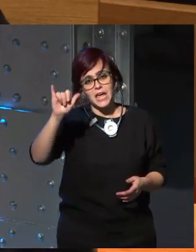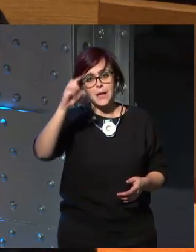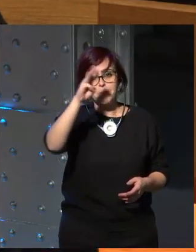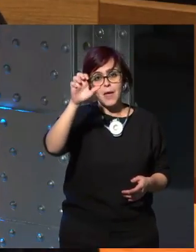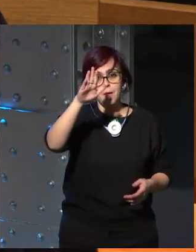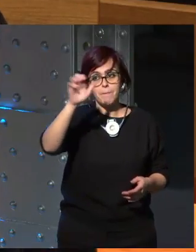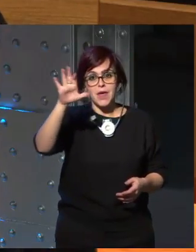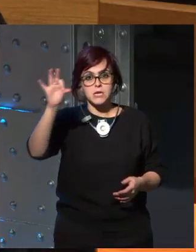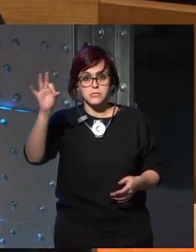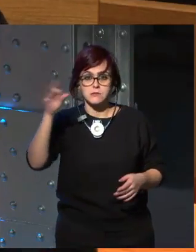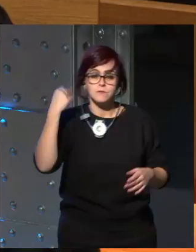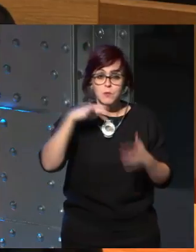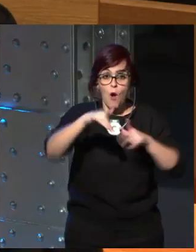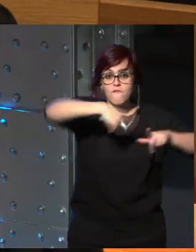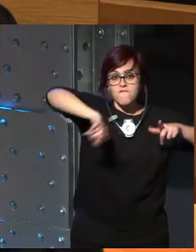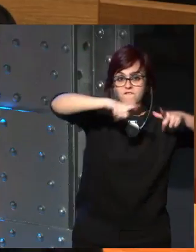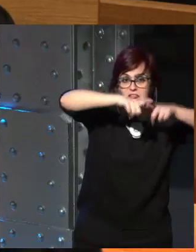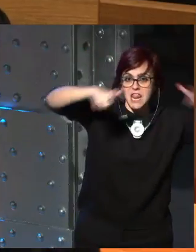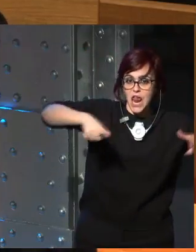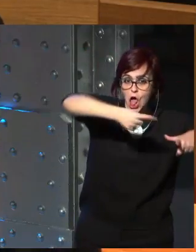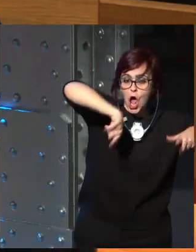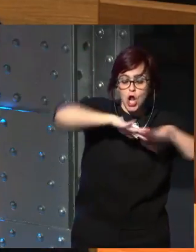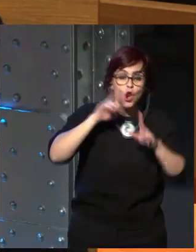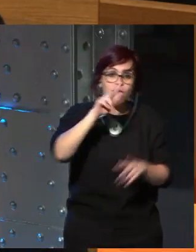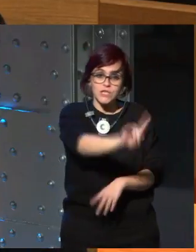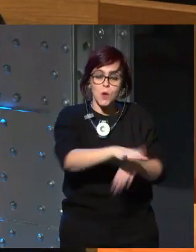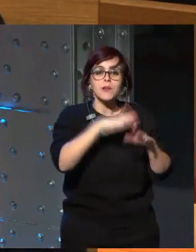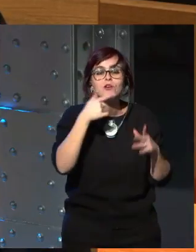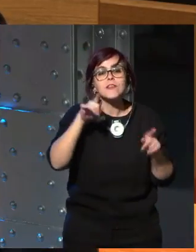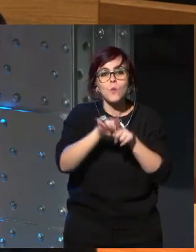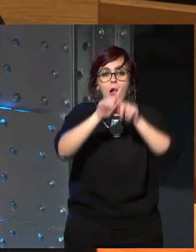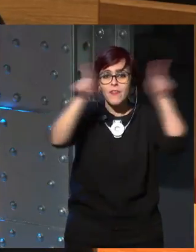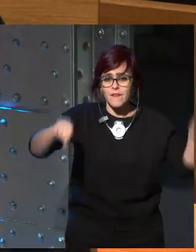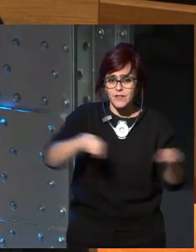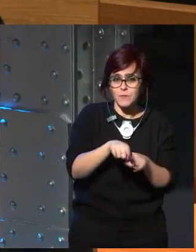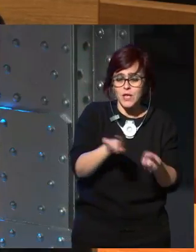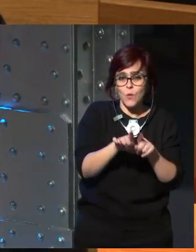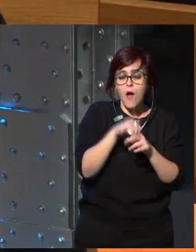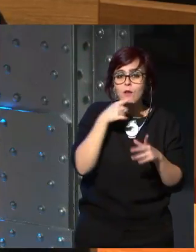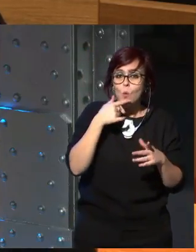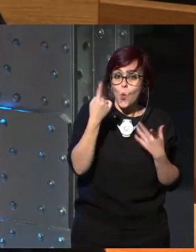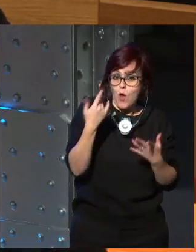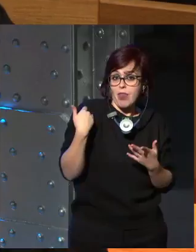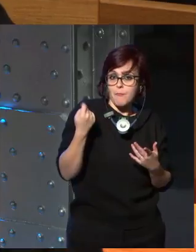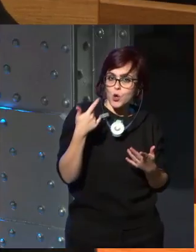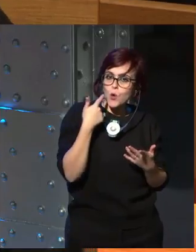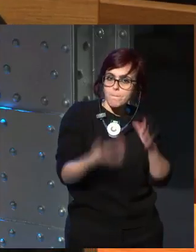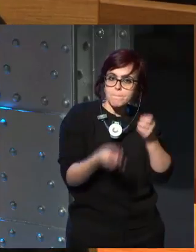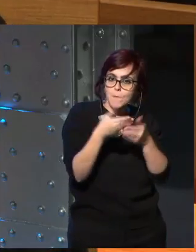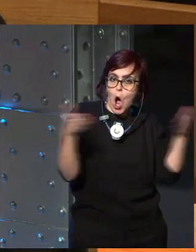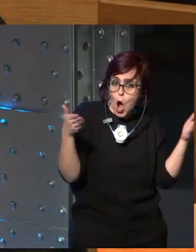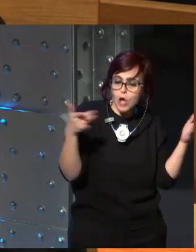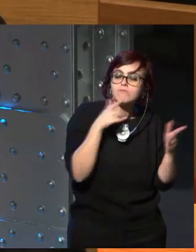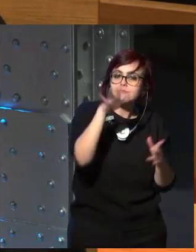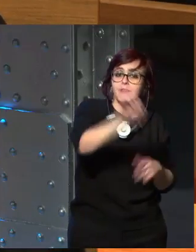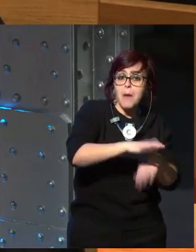a vinyl by them from the 80s, but I had the opportunity of buying in